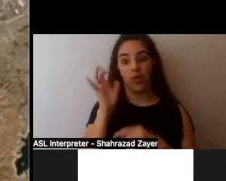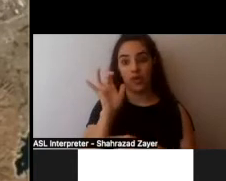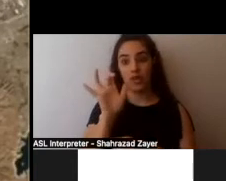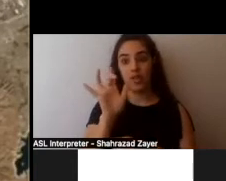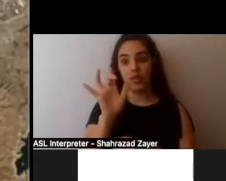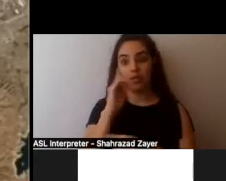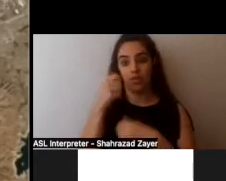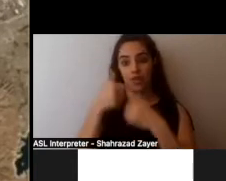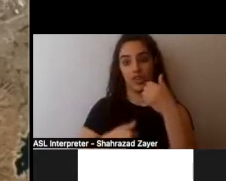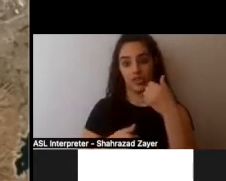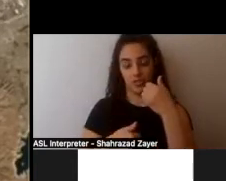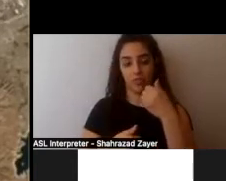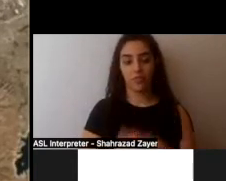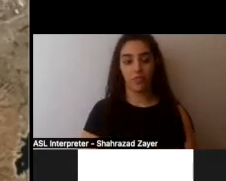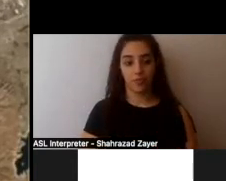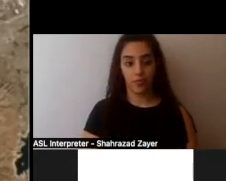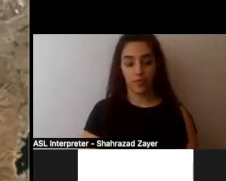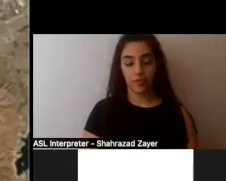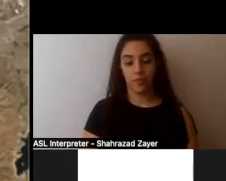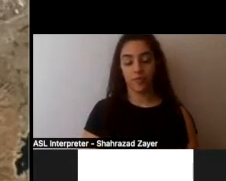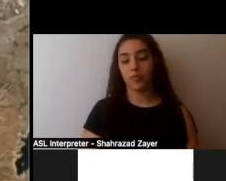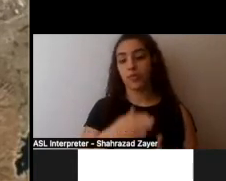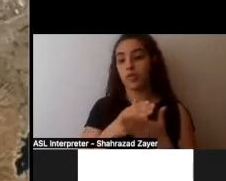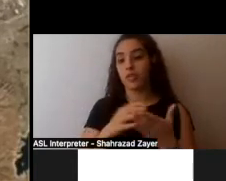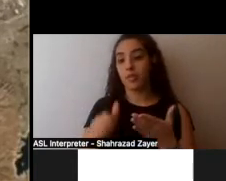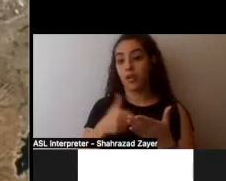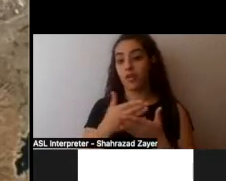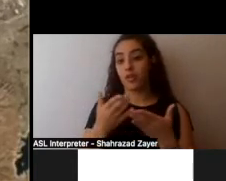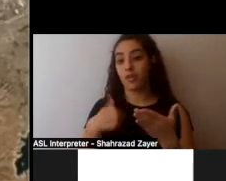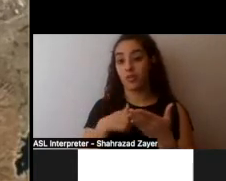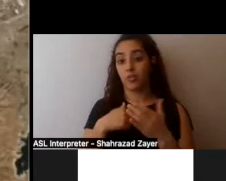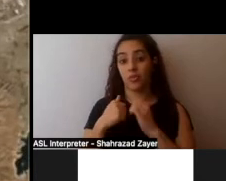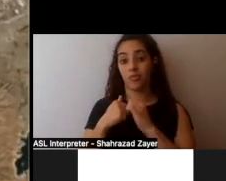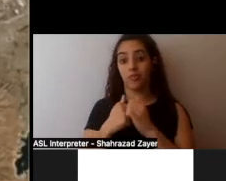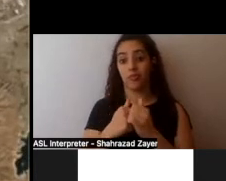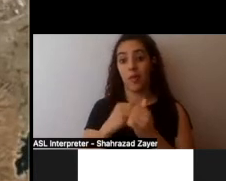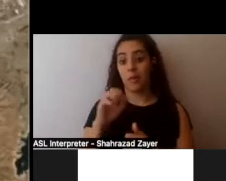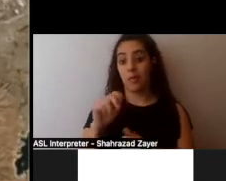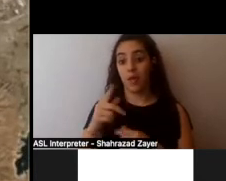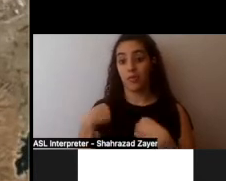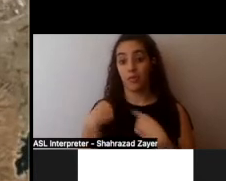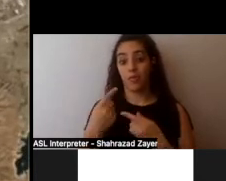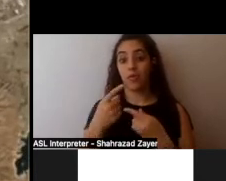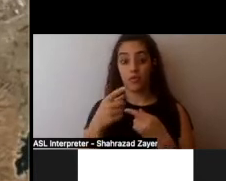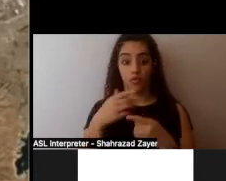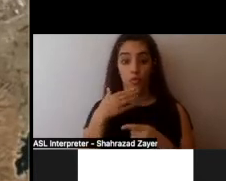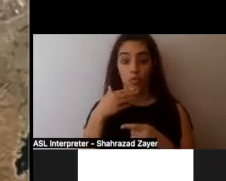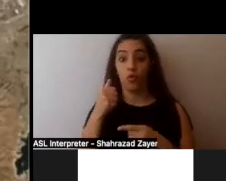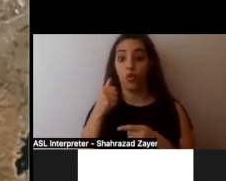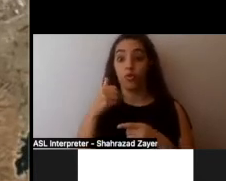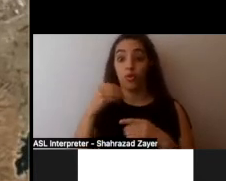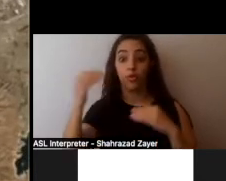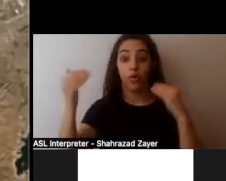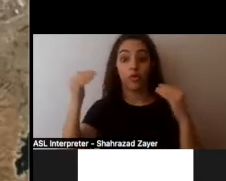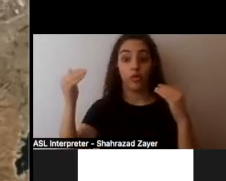So some of the other things that we've mapped are there are older adult outreach programs through